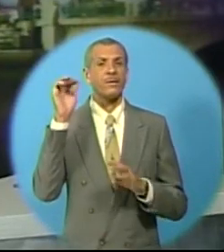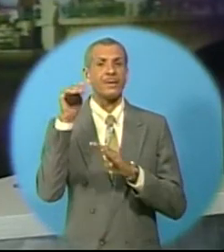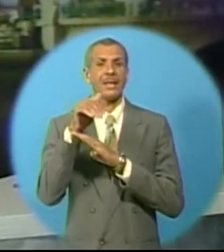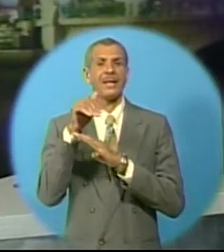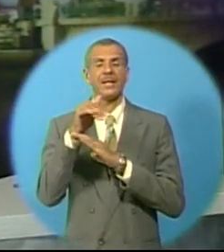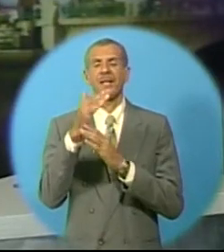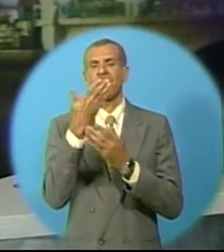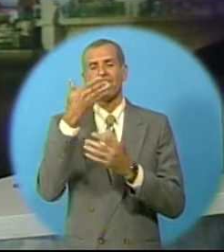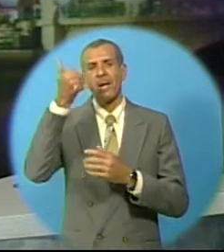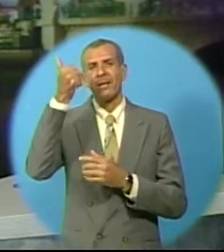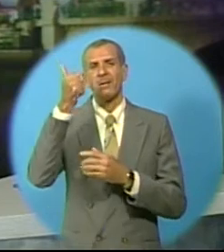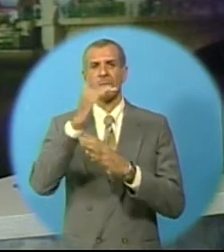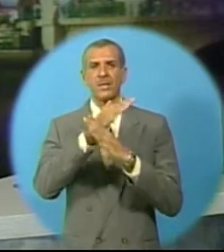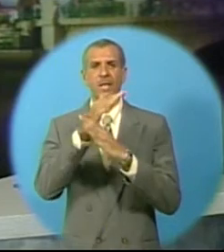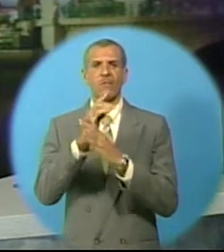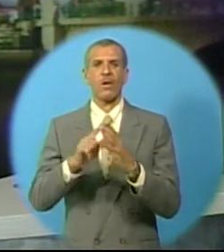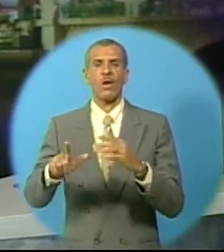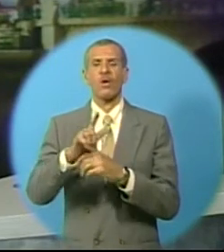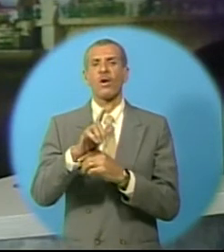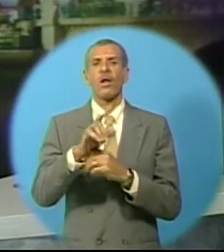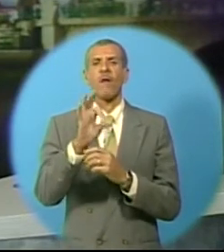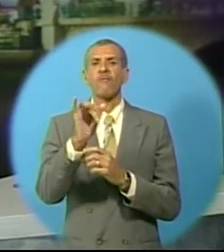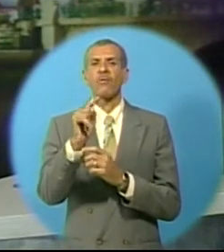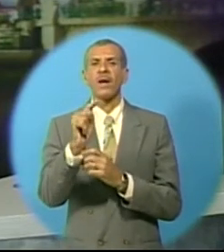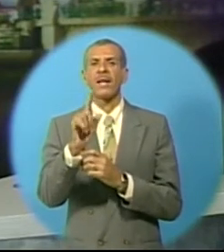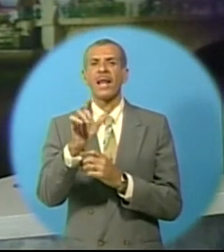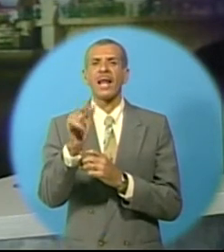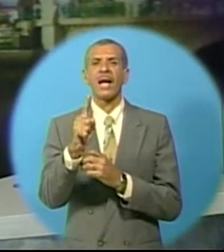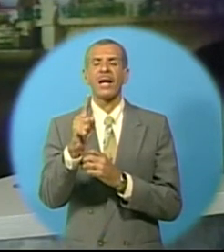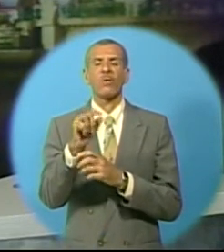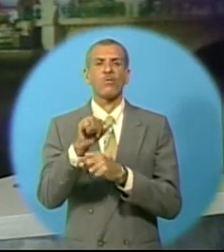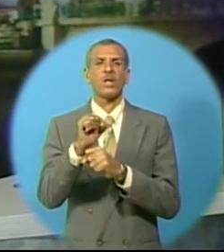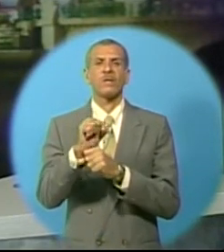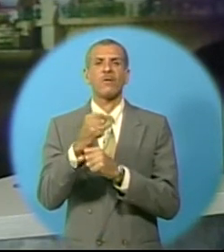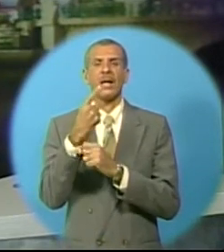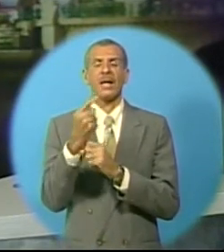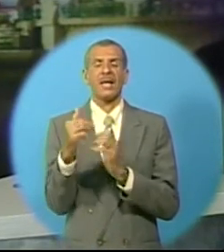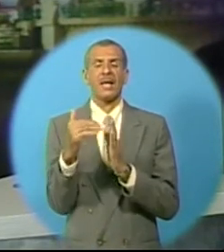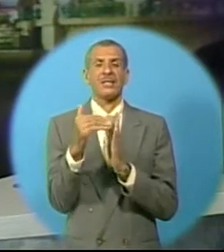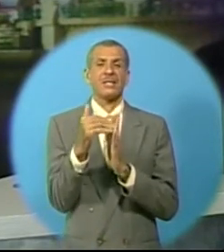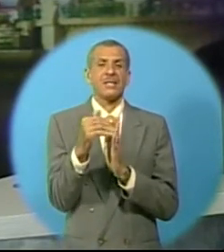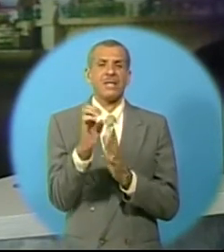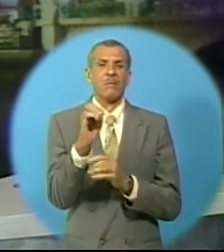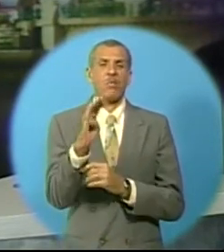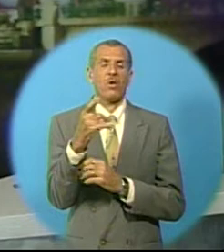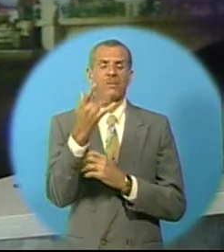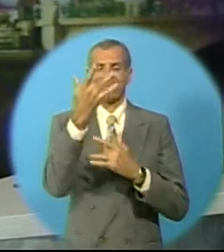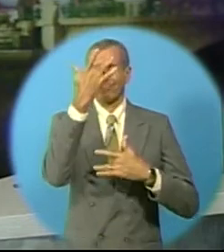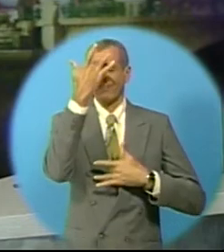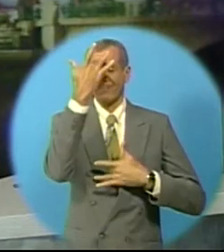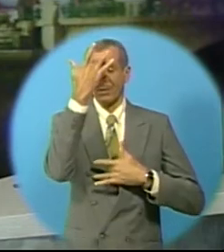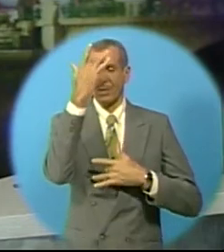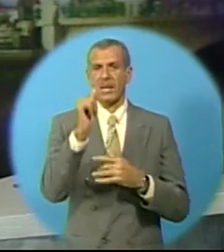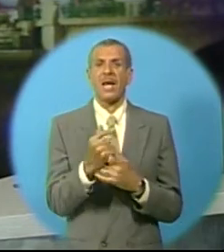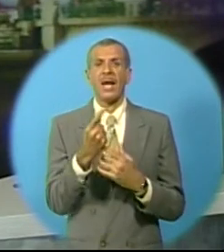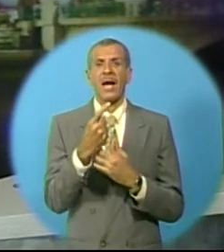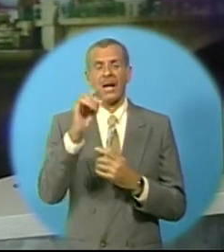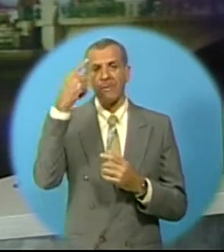better protection for local frontline workers against the deadly Ebola virus. News is that government has ordered